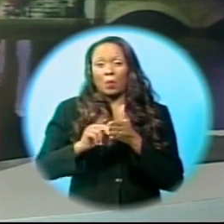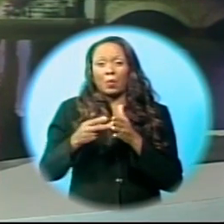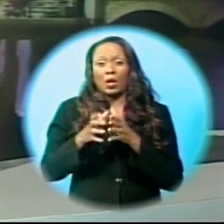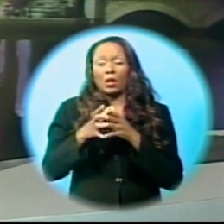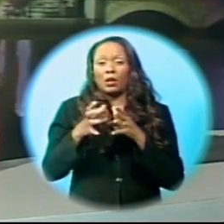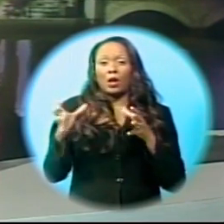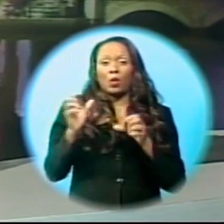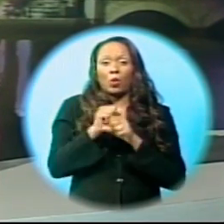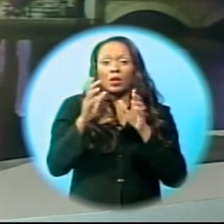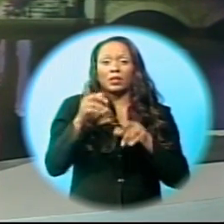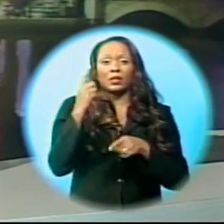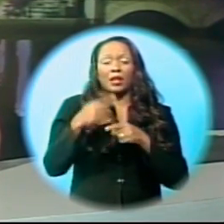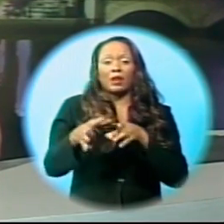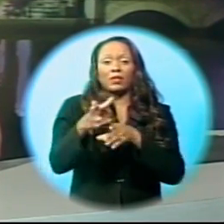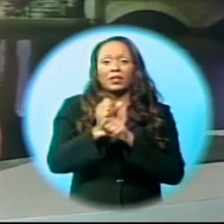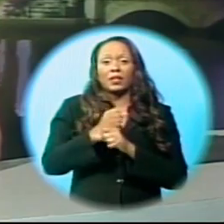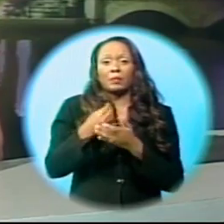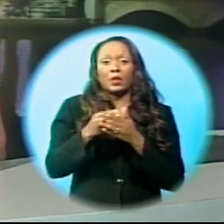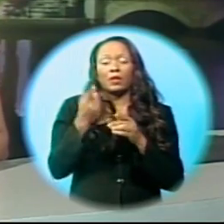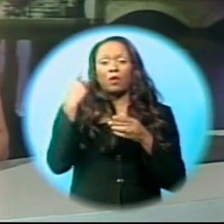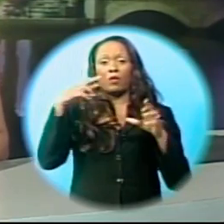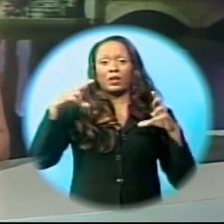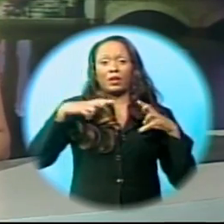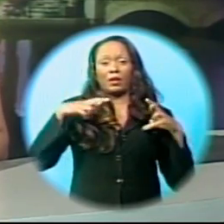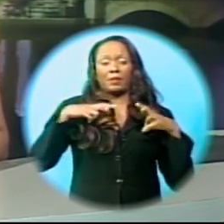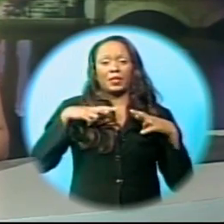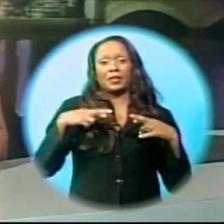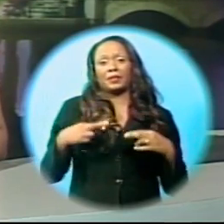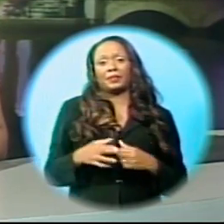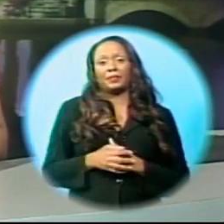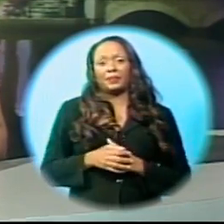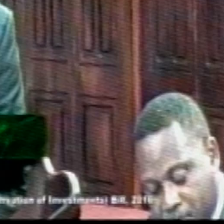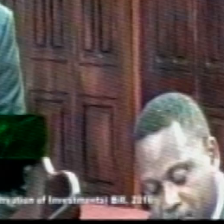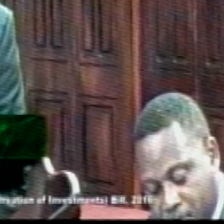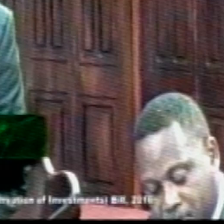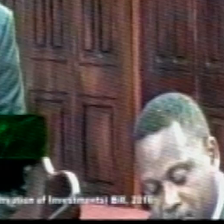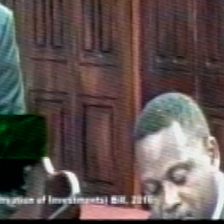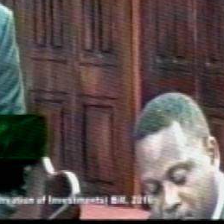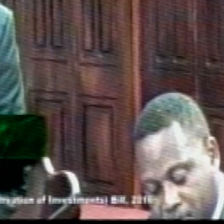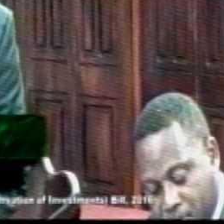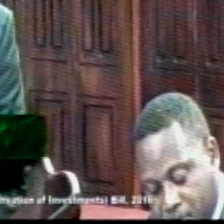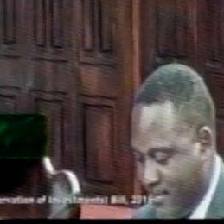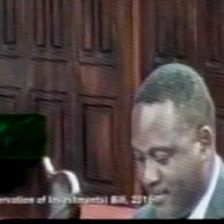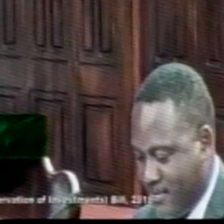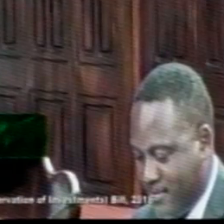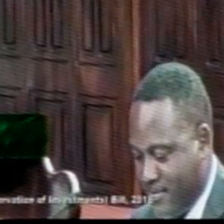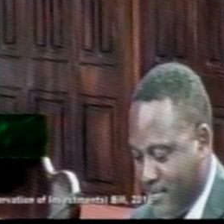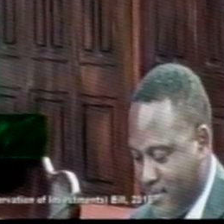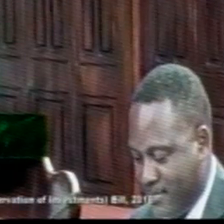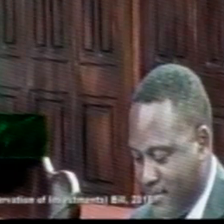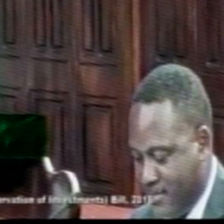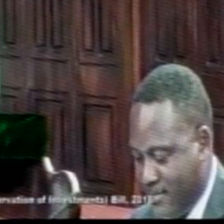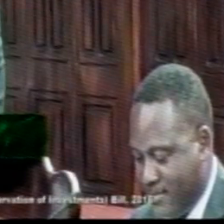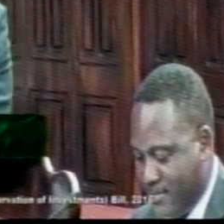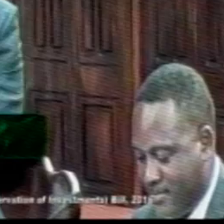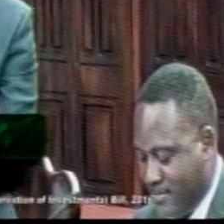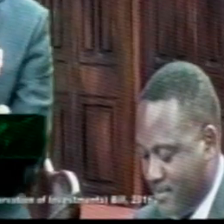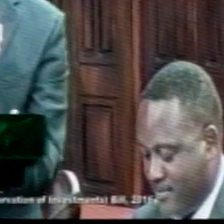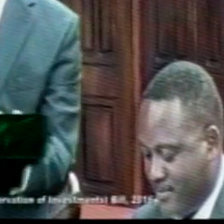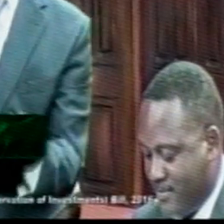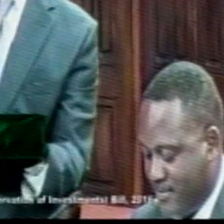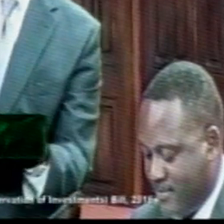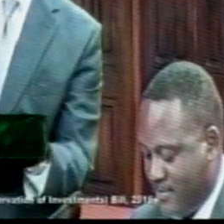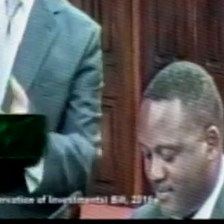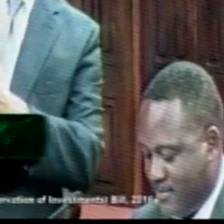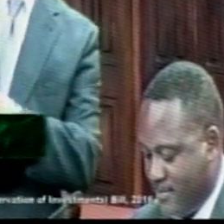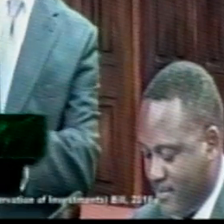from receiving their retirement funds. It is really one of these tough situations where you have employees working